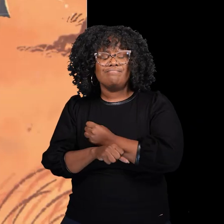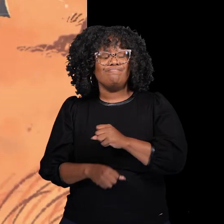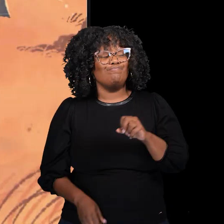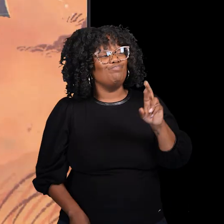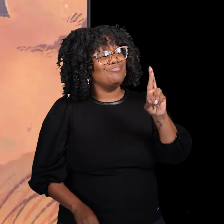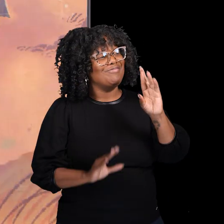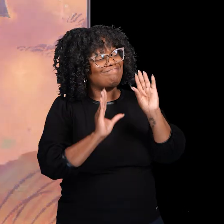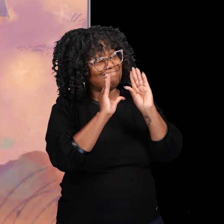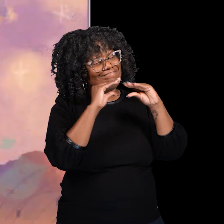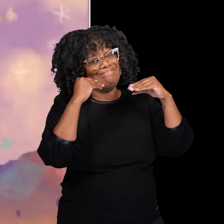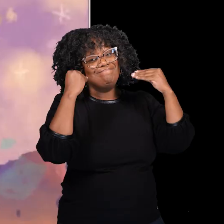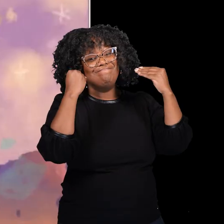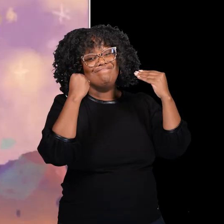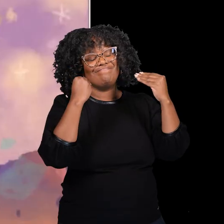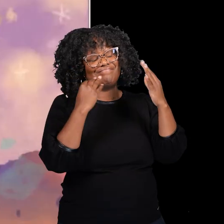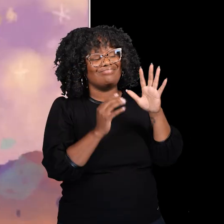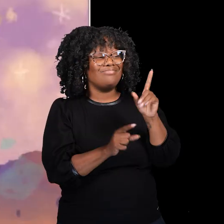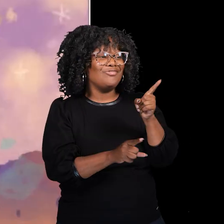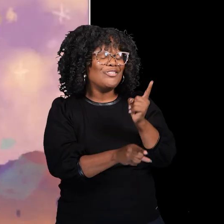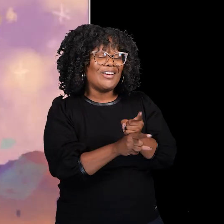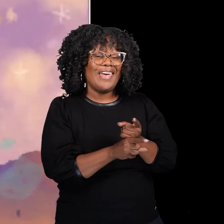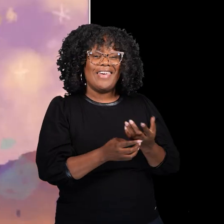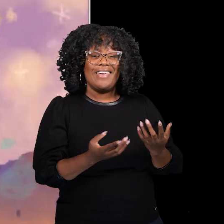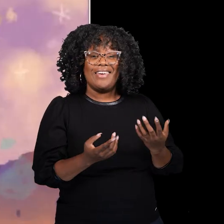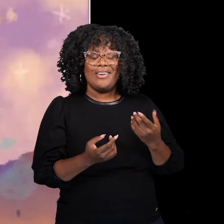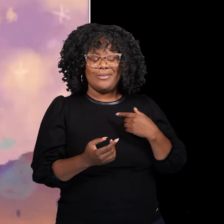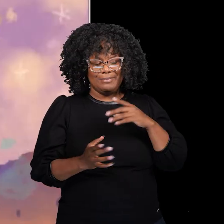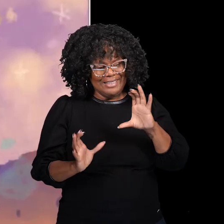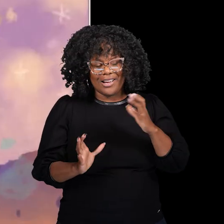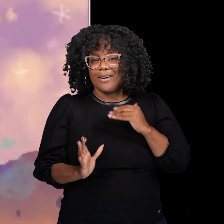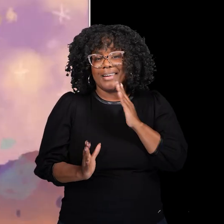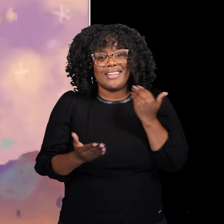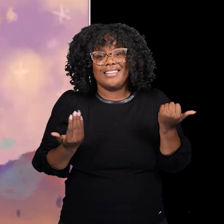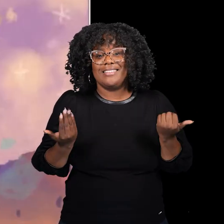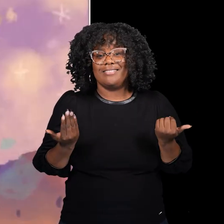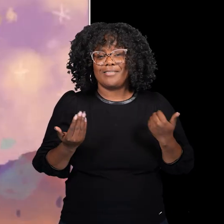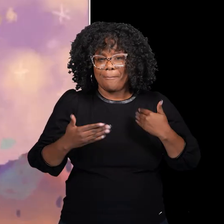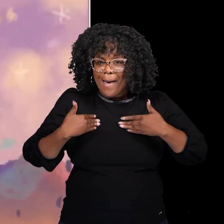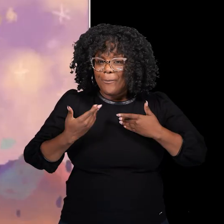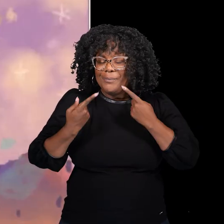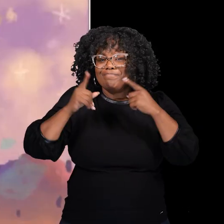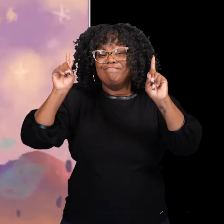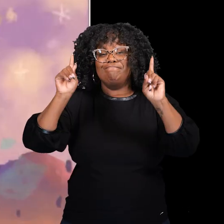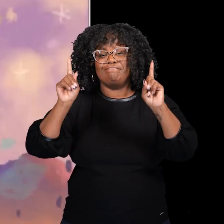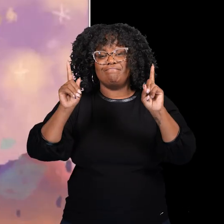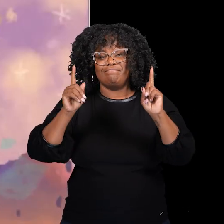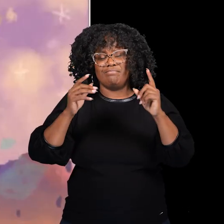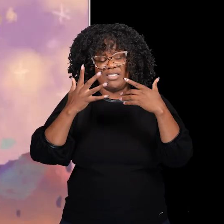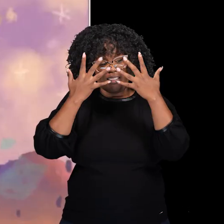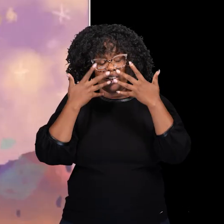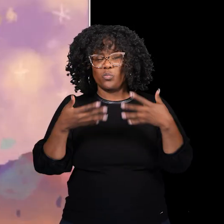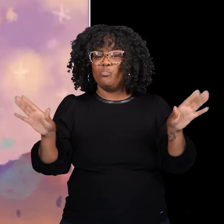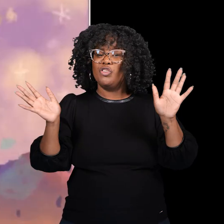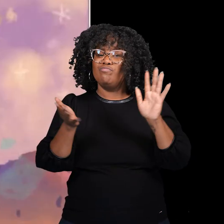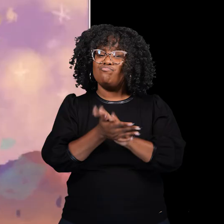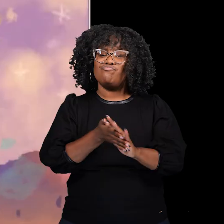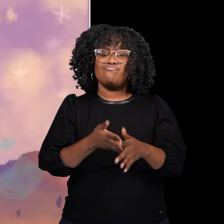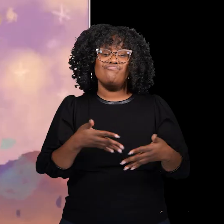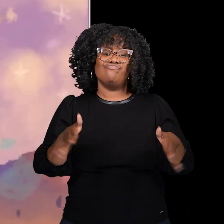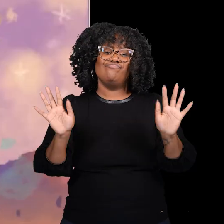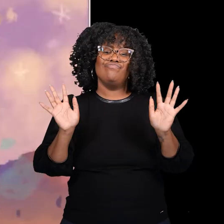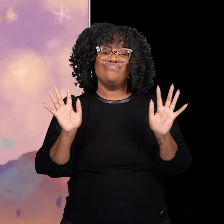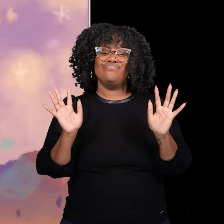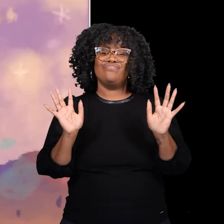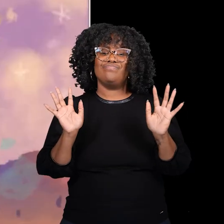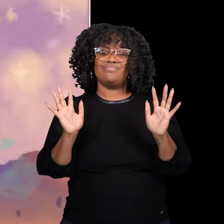team. Ruby smiles again. You're right. We did our best. I am happy that we did it.